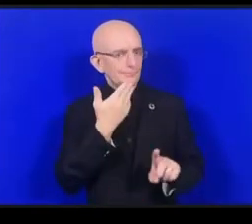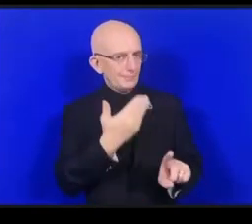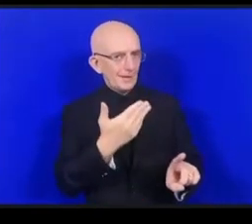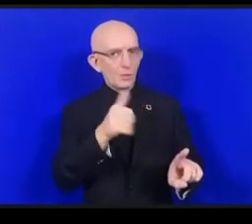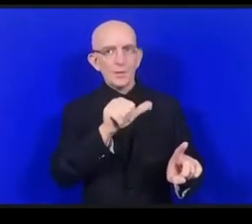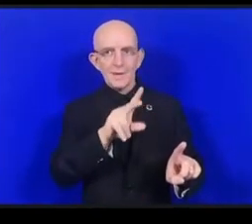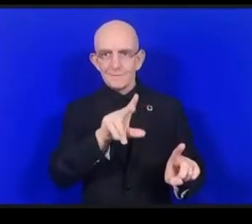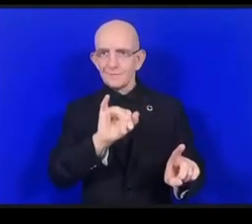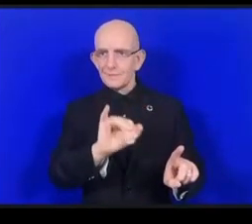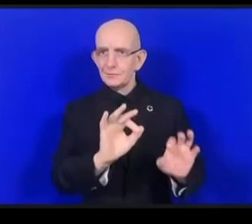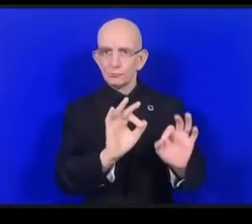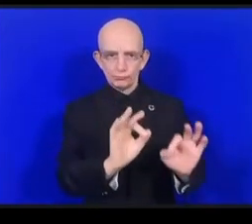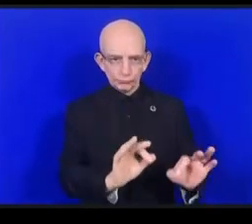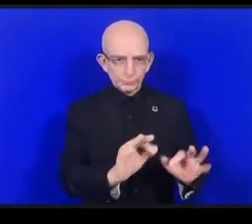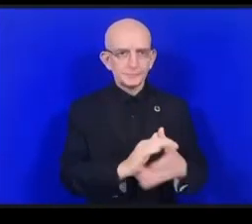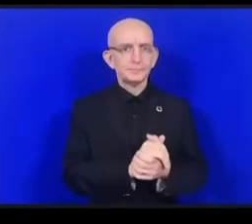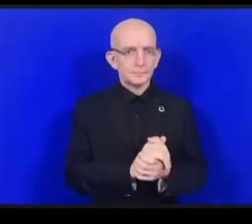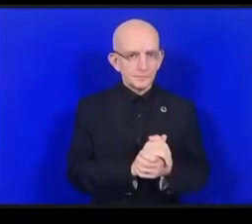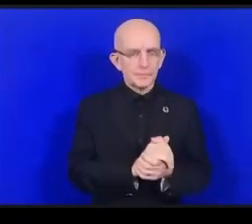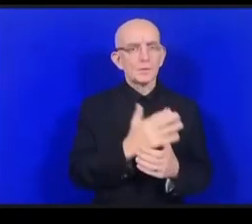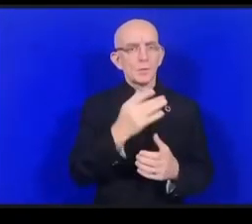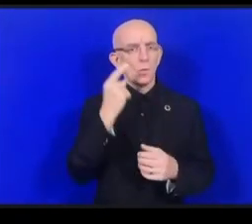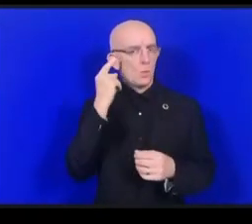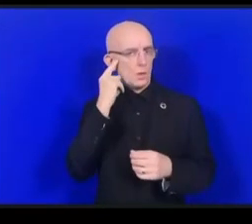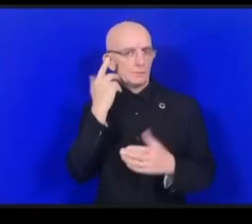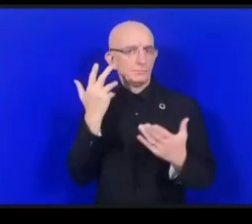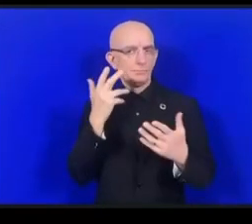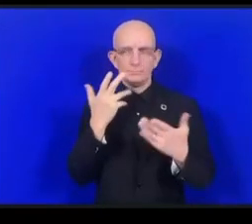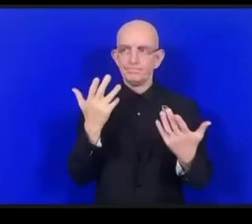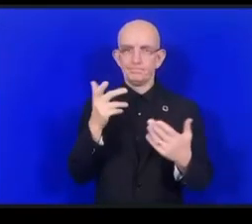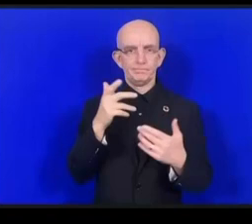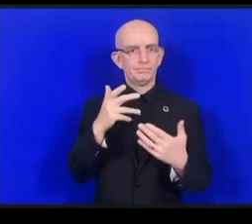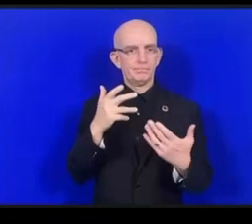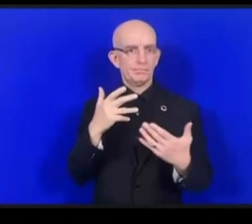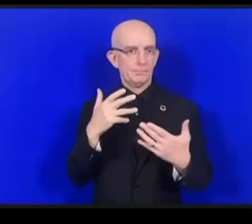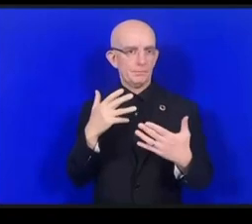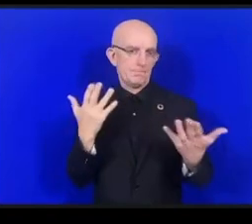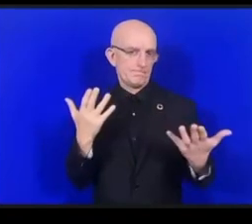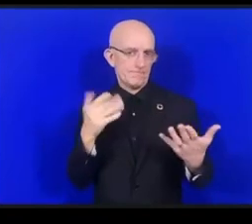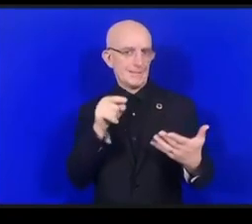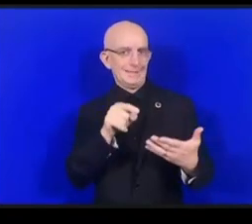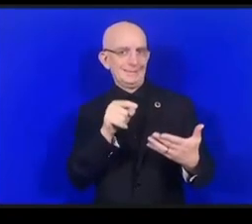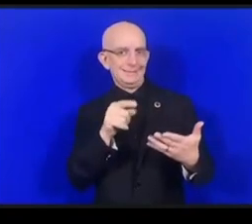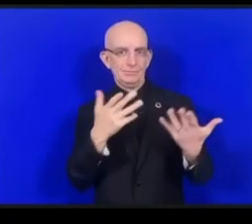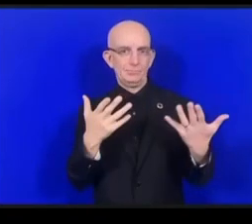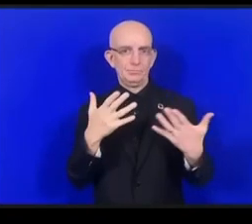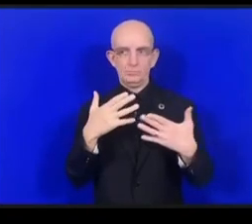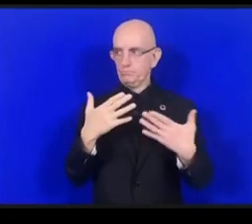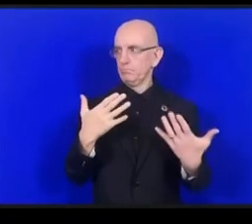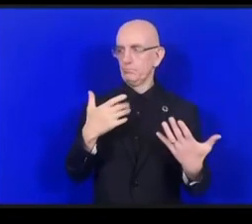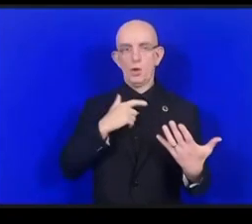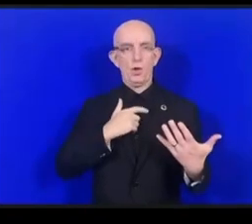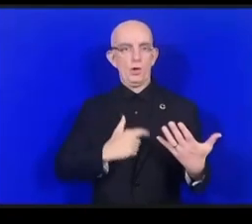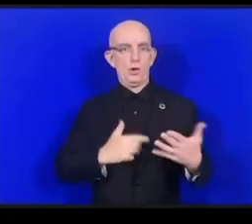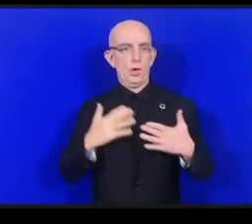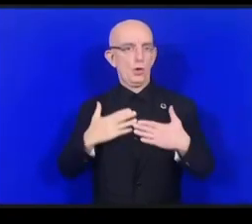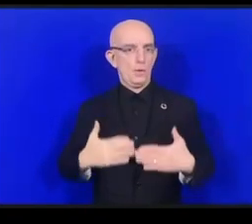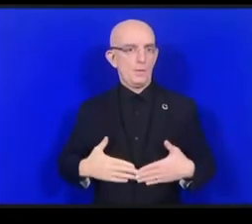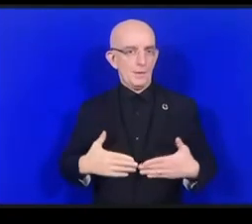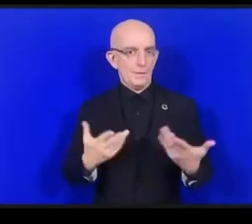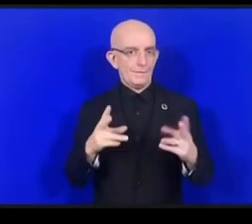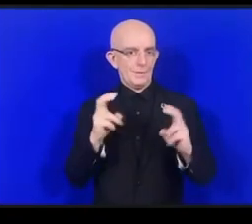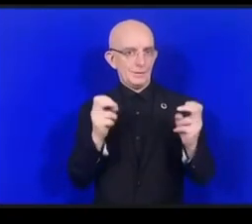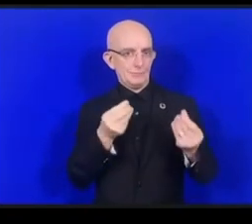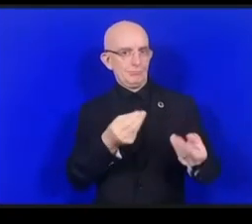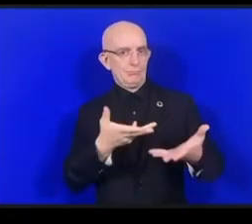pleasure now, as a digital immigrant, to look towards a digital native. We have Theo from the